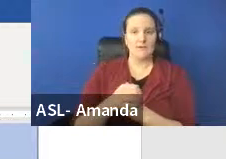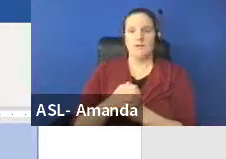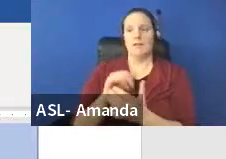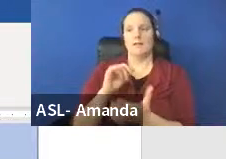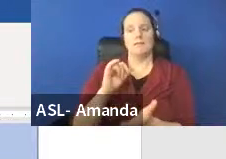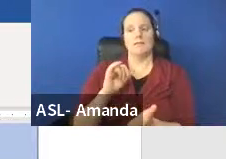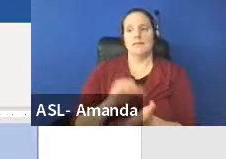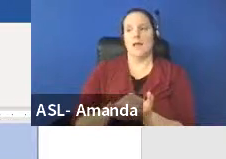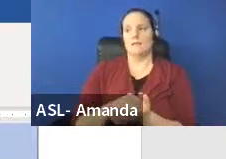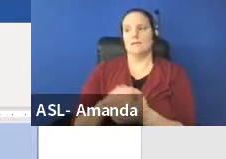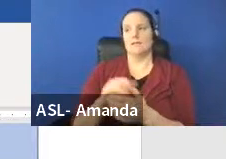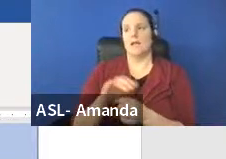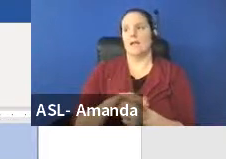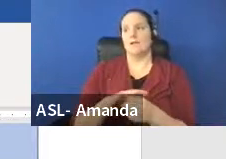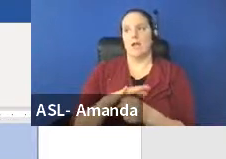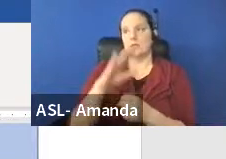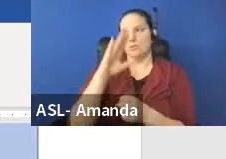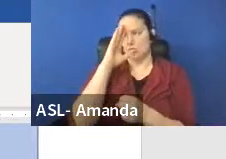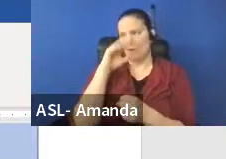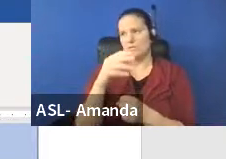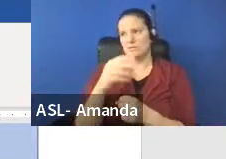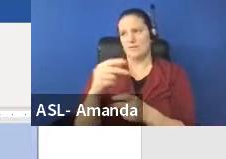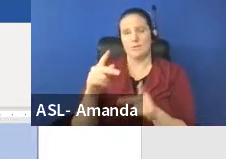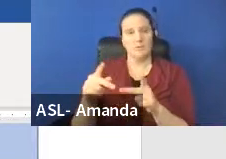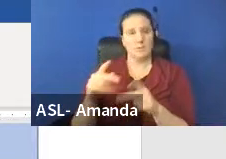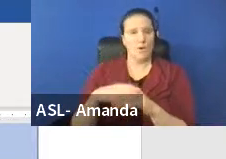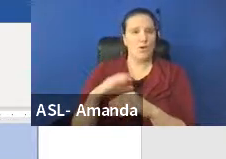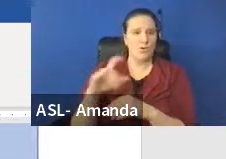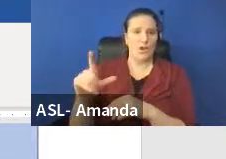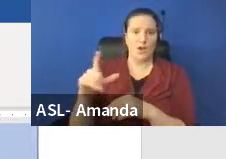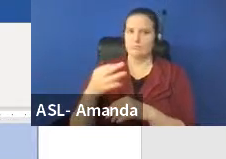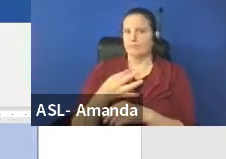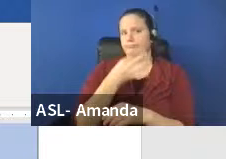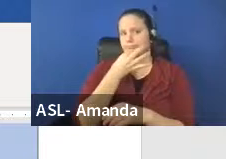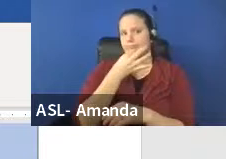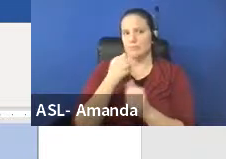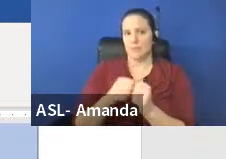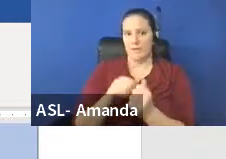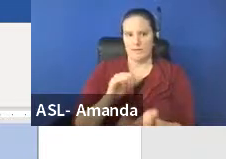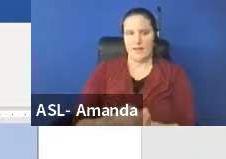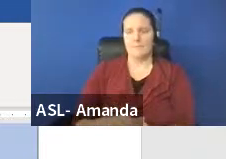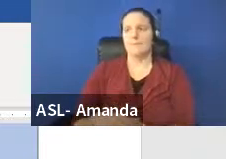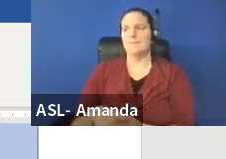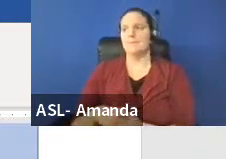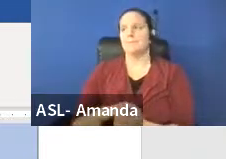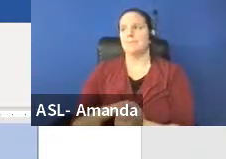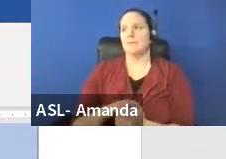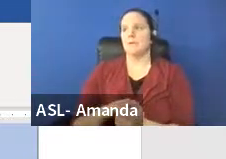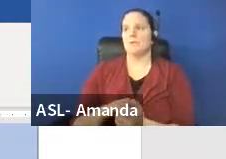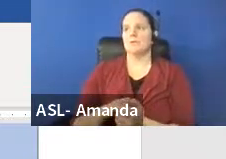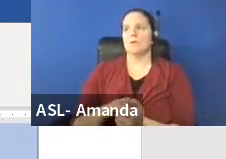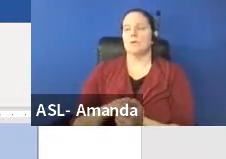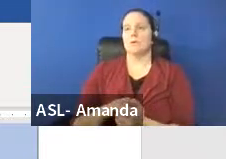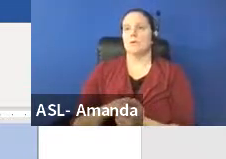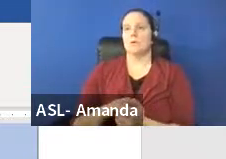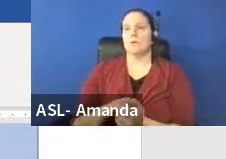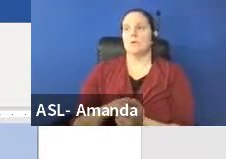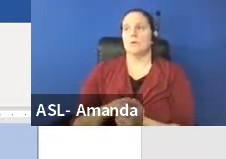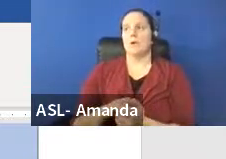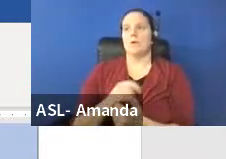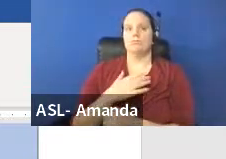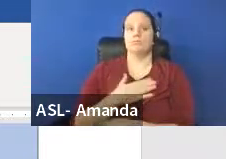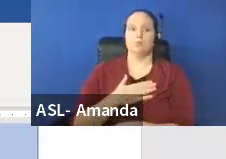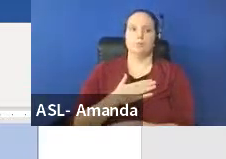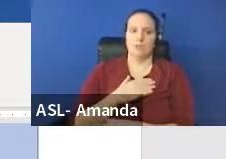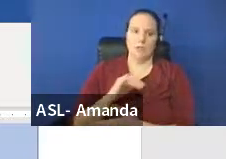is an area that I know several on the call have some expertise in, and so and I appreciate